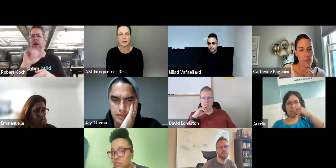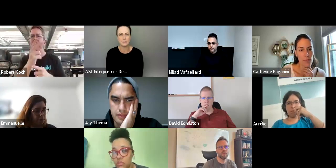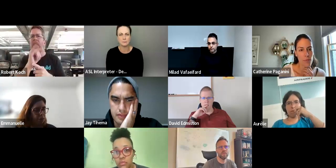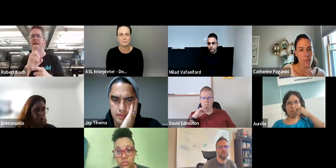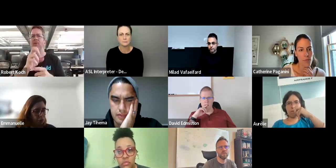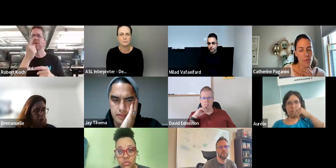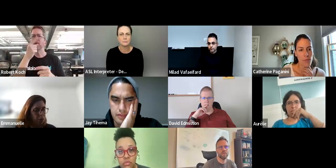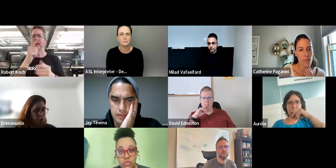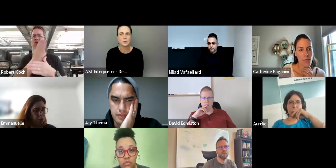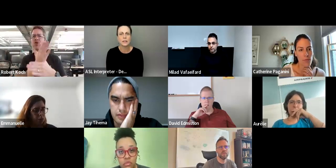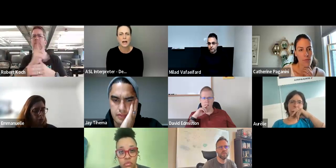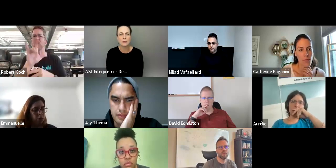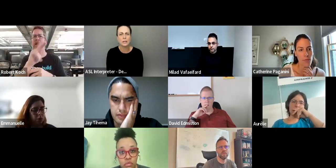And